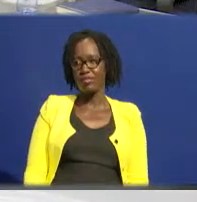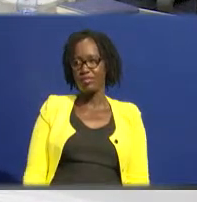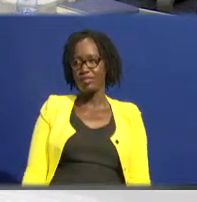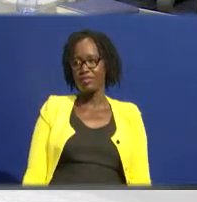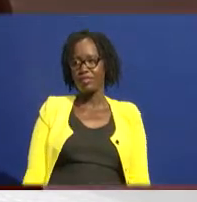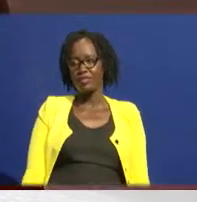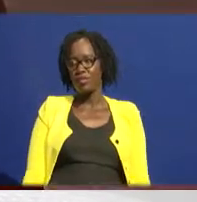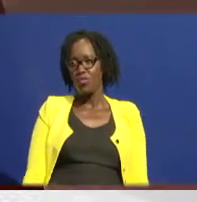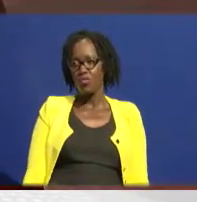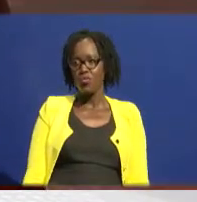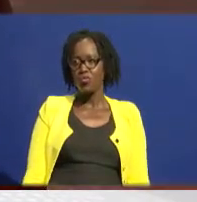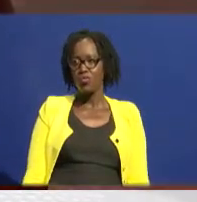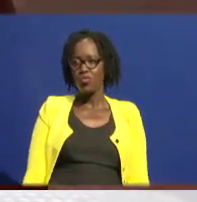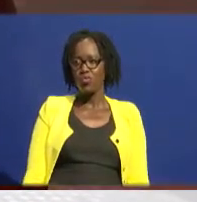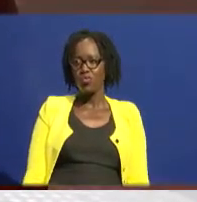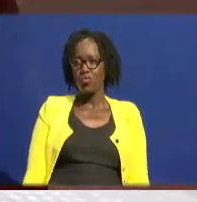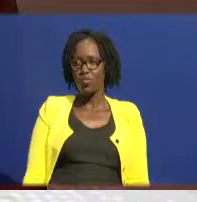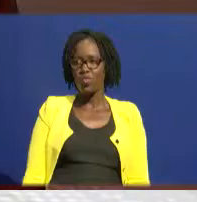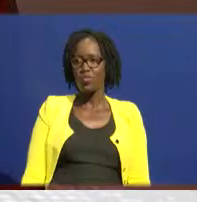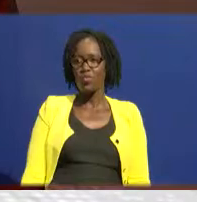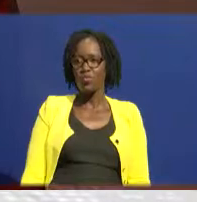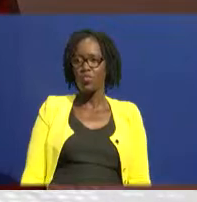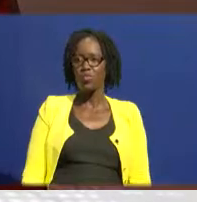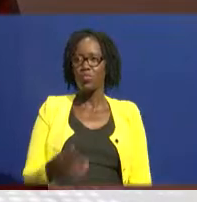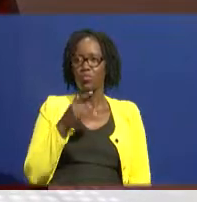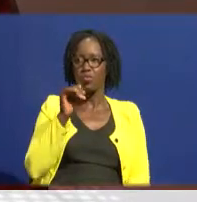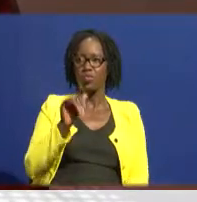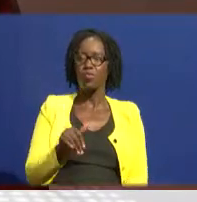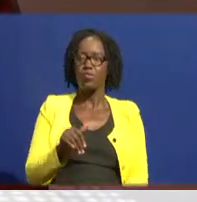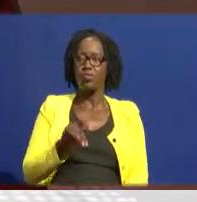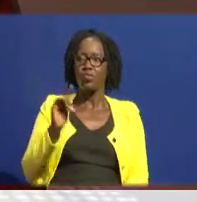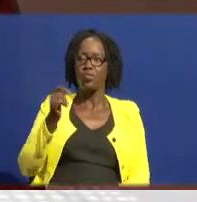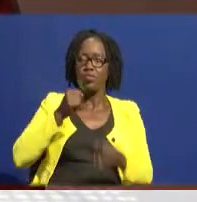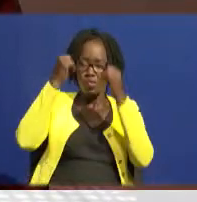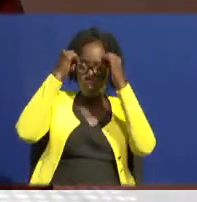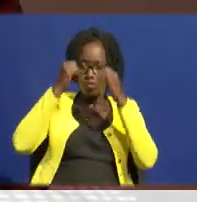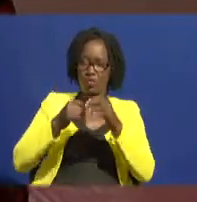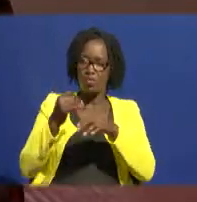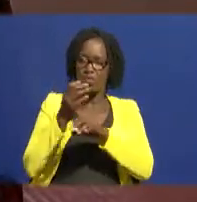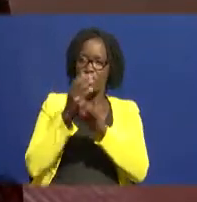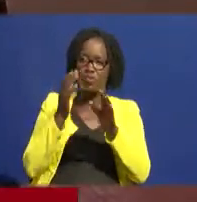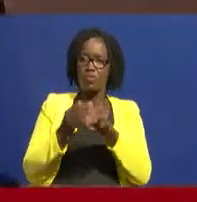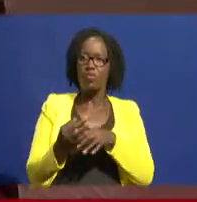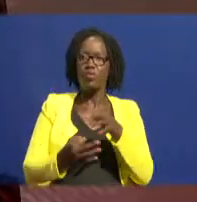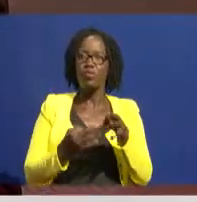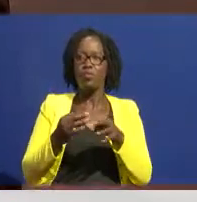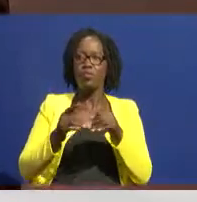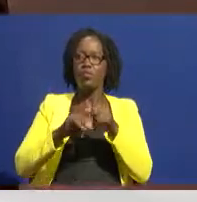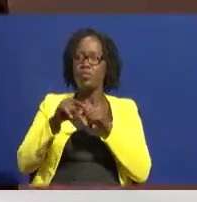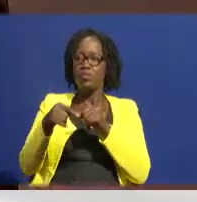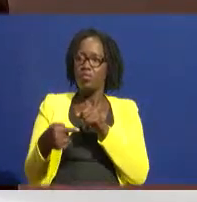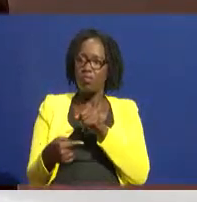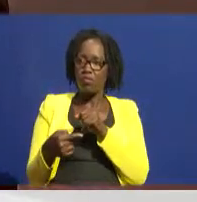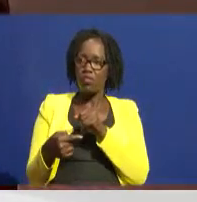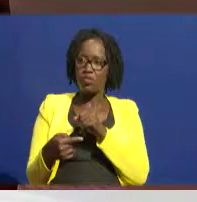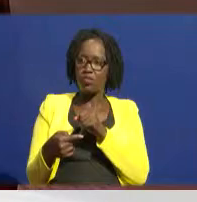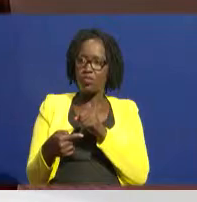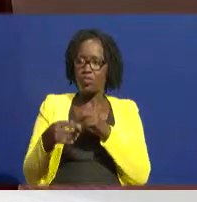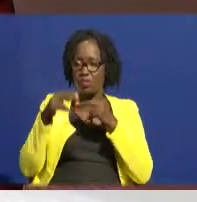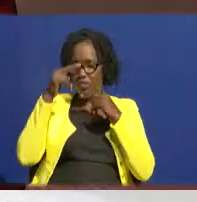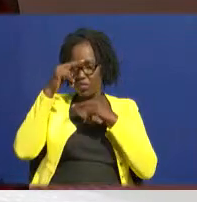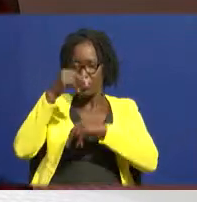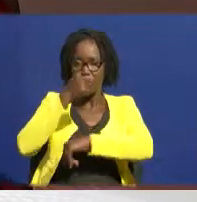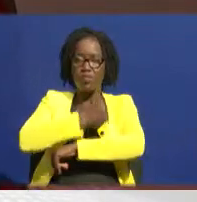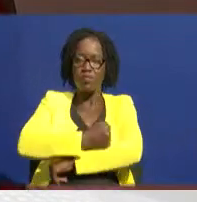Let me start by saying that in Kenya Student Christian Fellowship, we are reaching out to 6,000 high